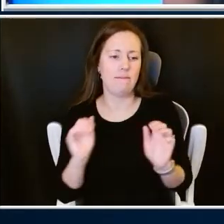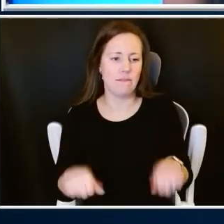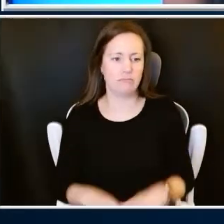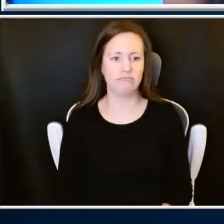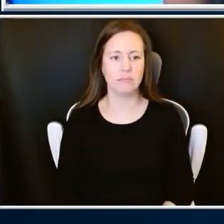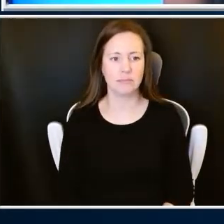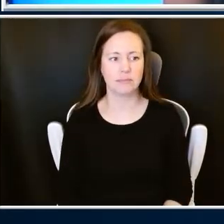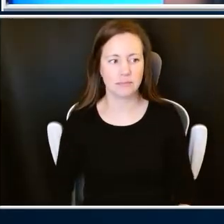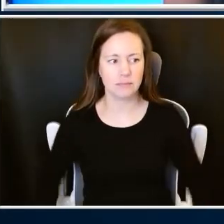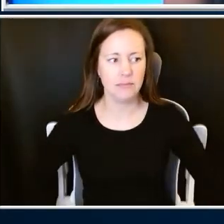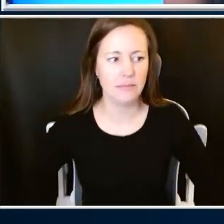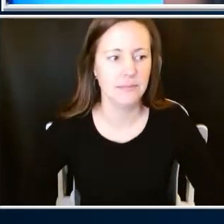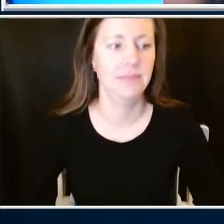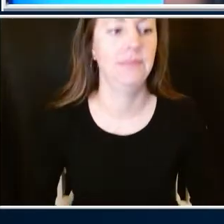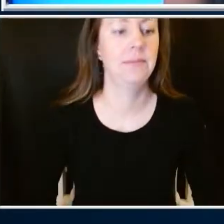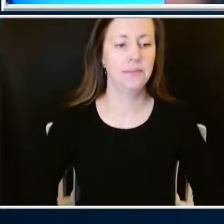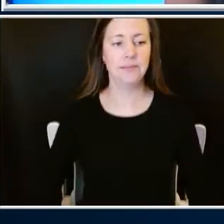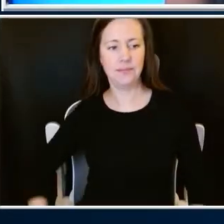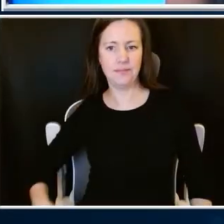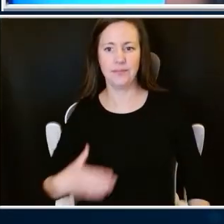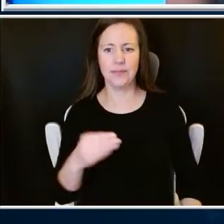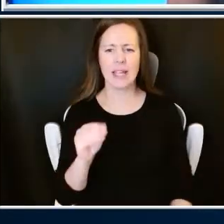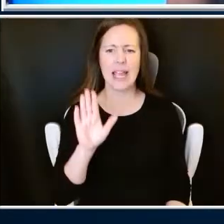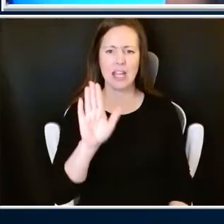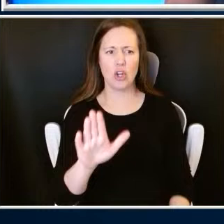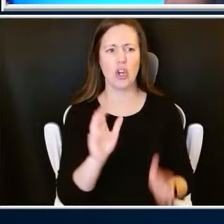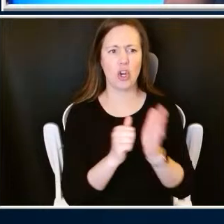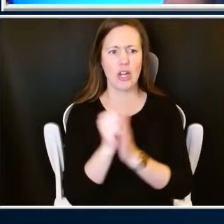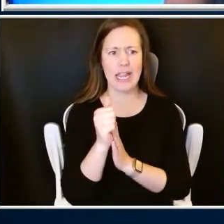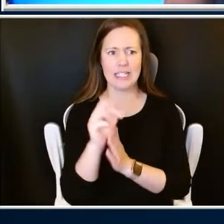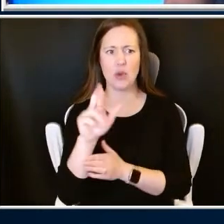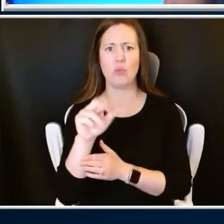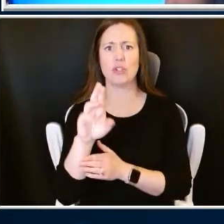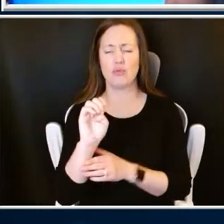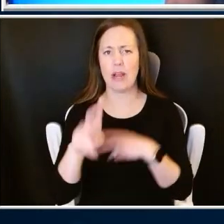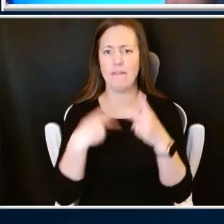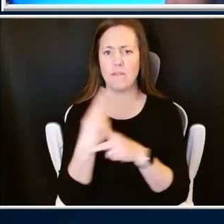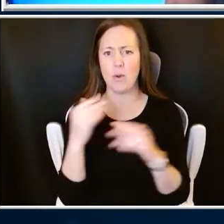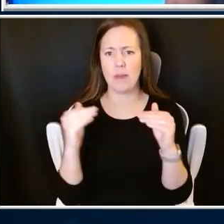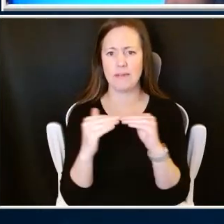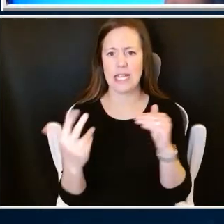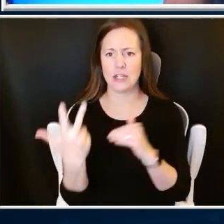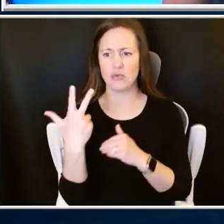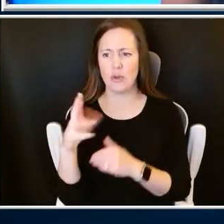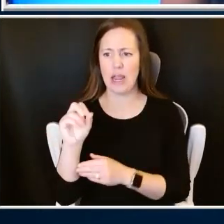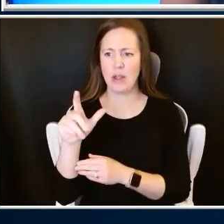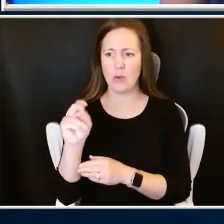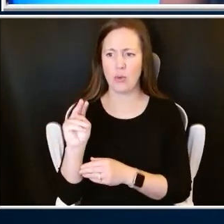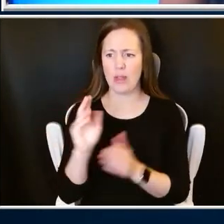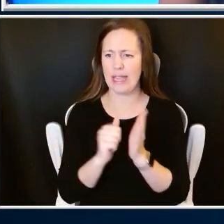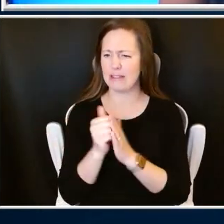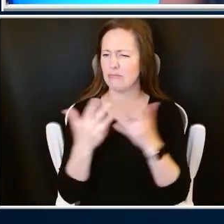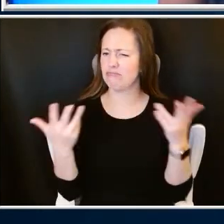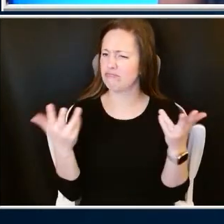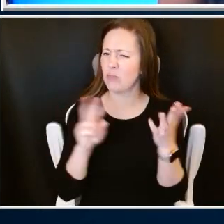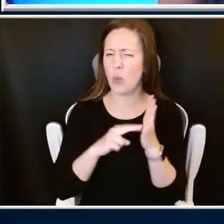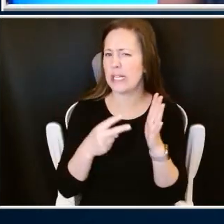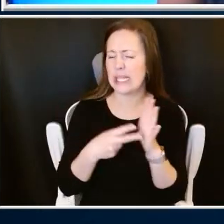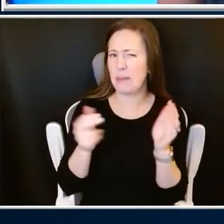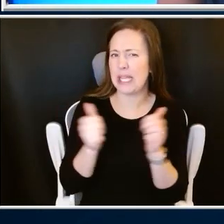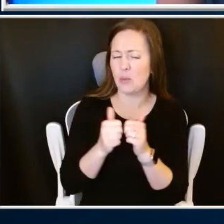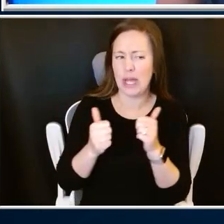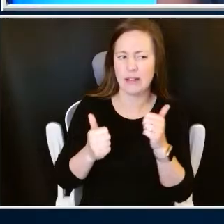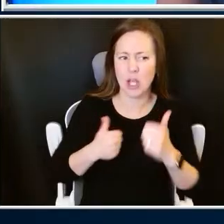And Kathy's cancer was a rare form of stage 3 colon cancer. What else does that mean in terms of aggressiveness and